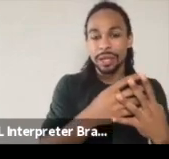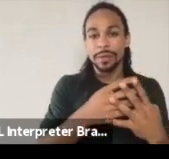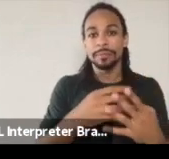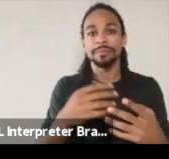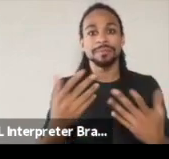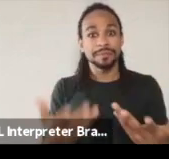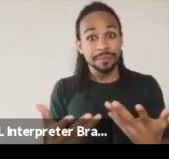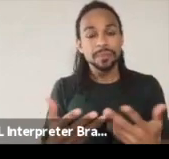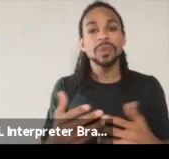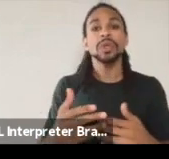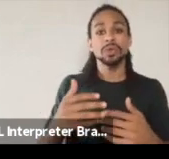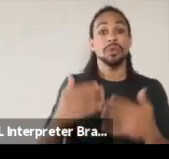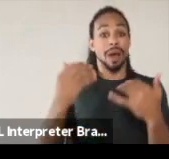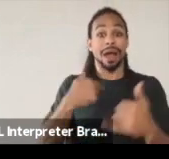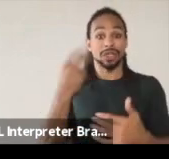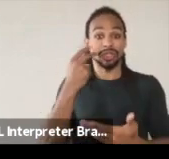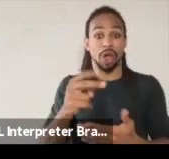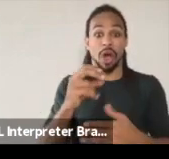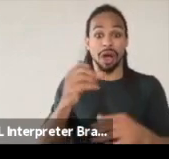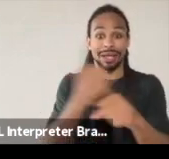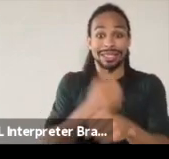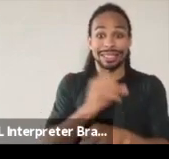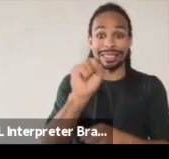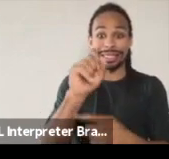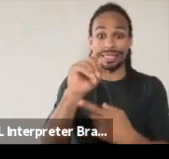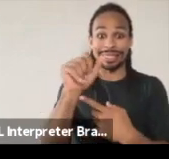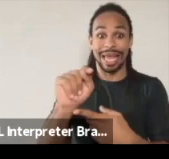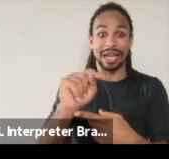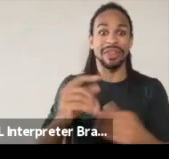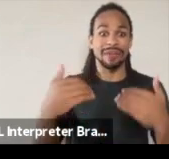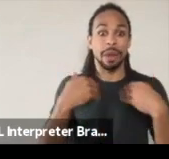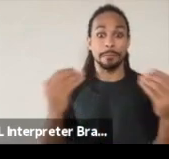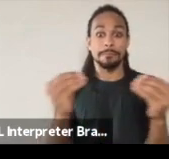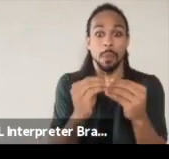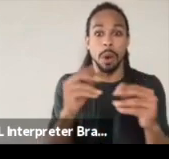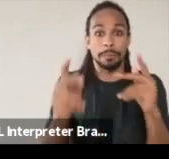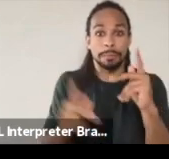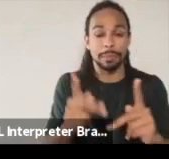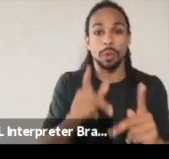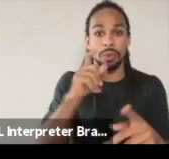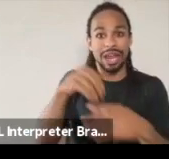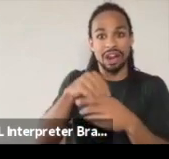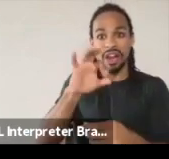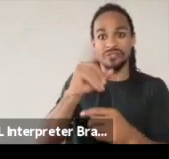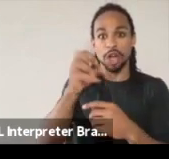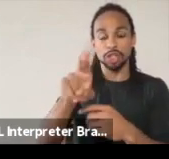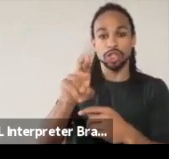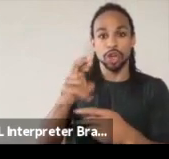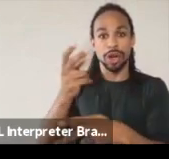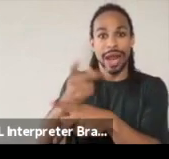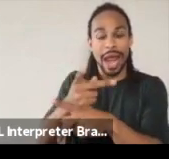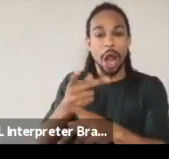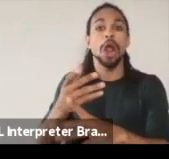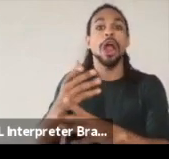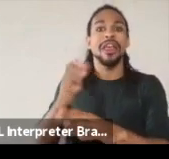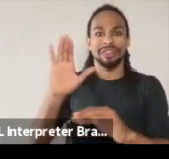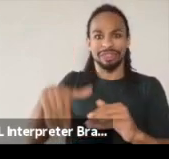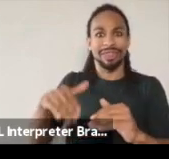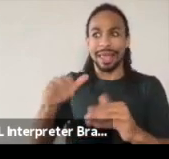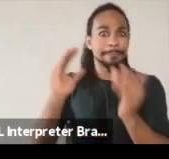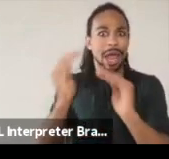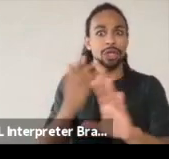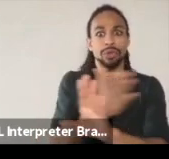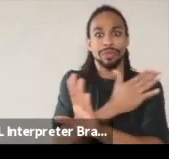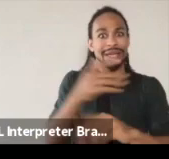time of boarding schools. And so that literally I saw today, so I couldn't even tell you where it was from, but it just really stands out to